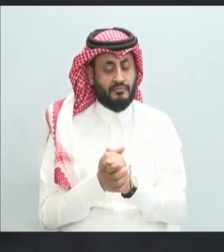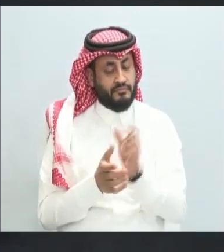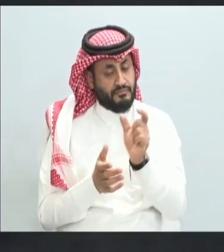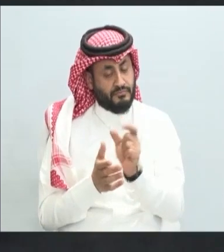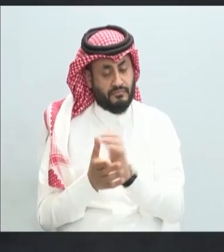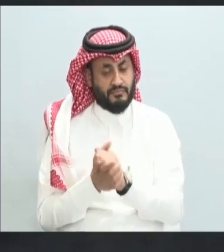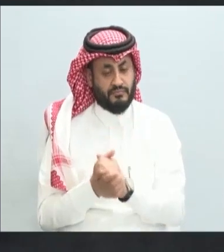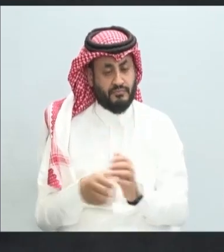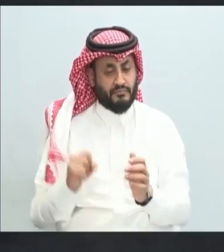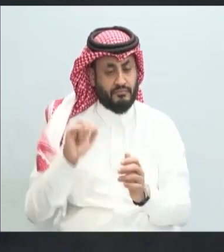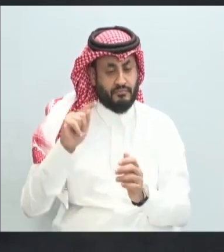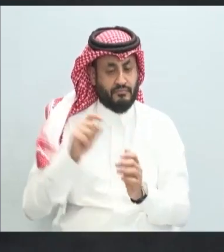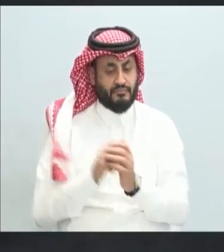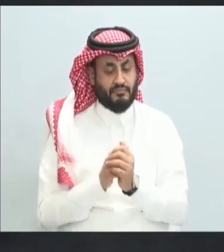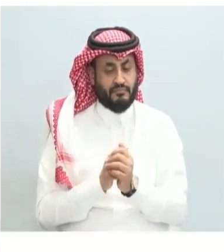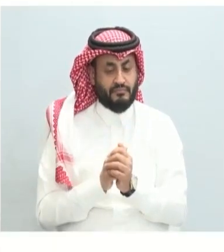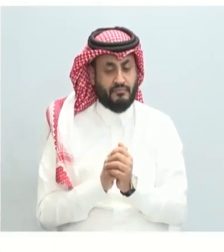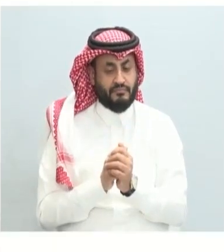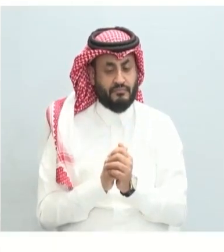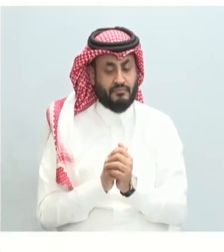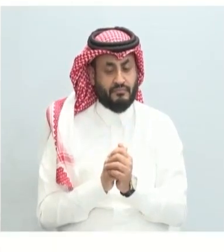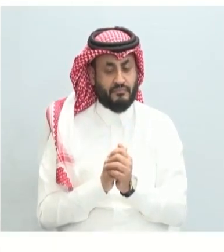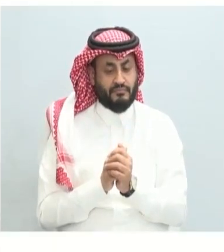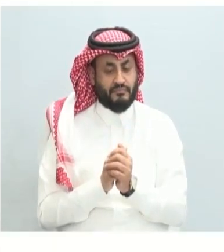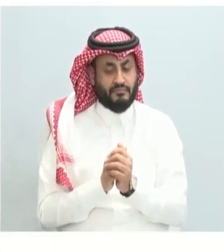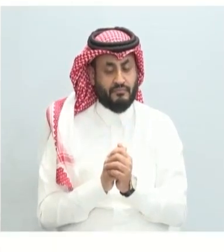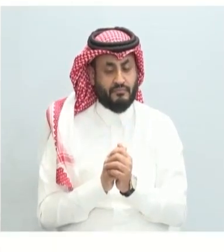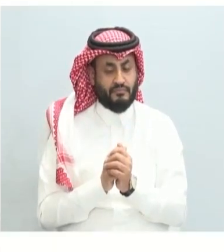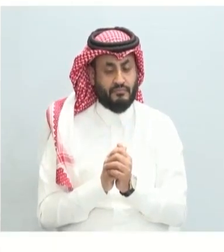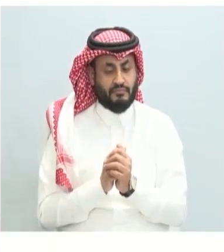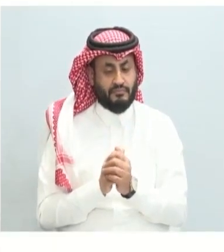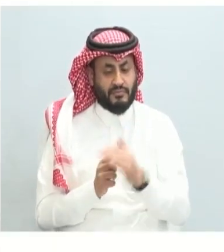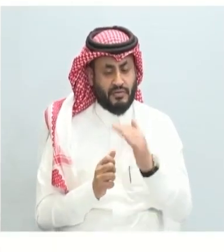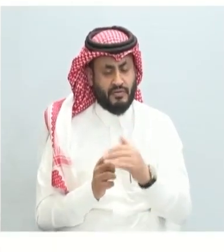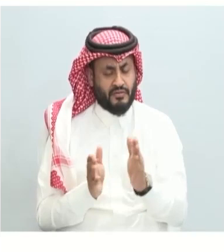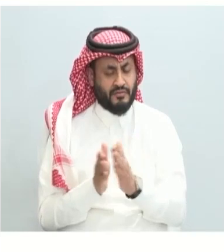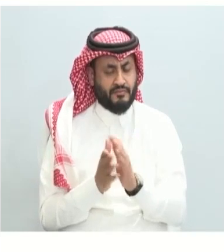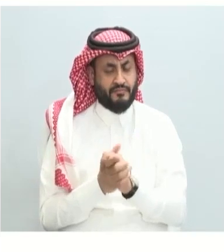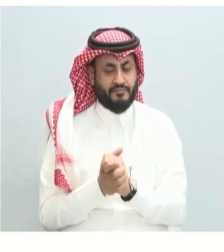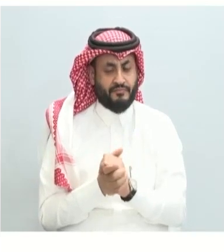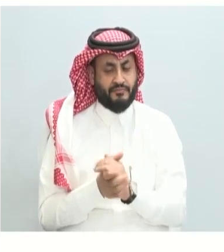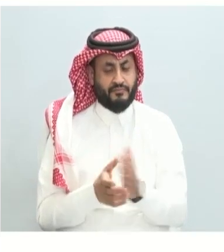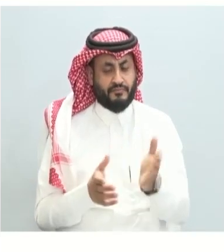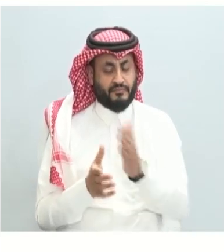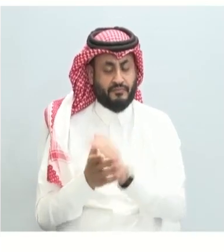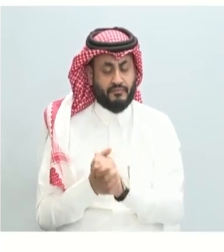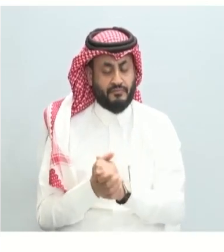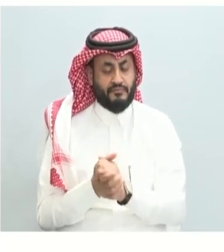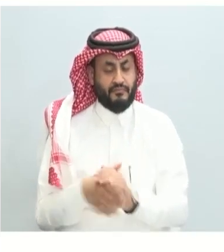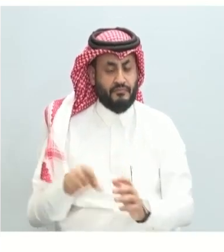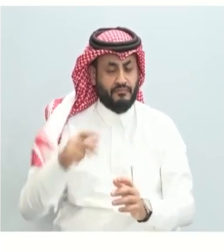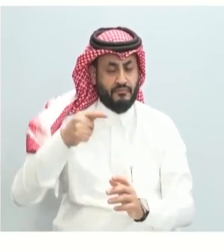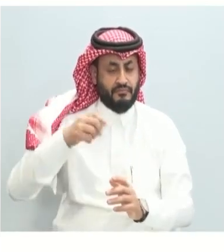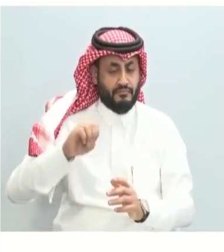short. Set. So here we put a check mark with short. What about the next